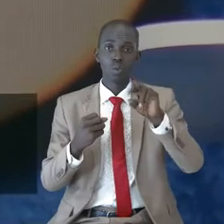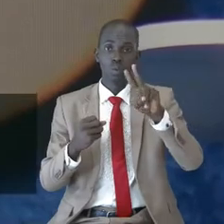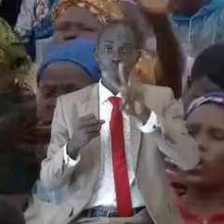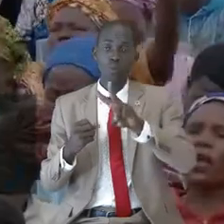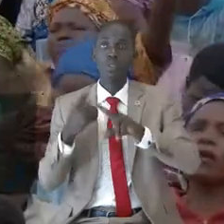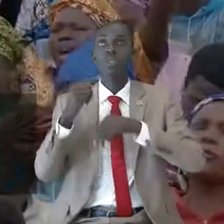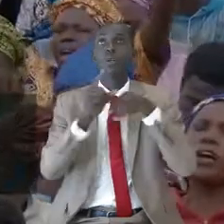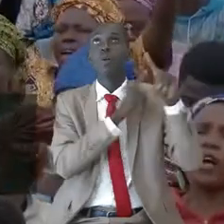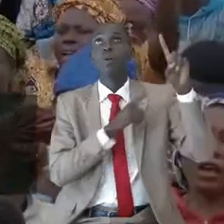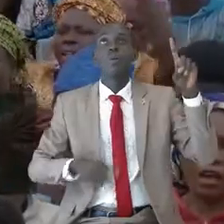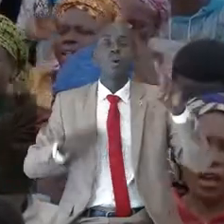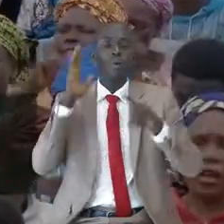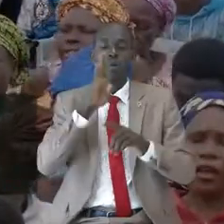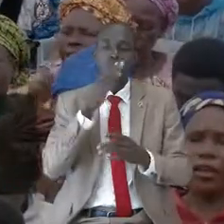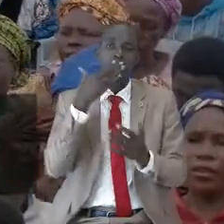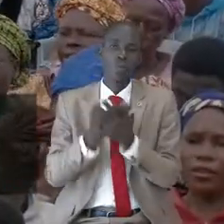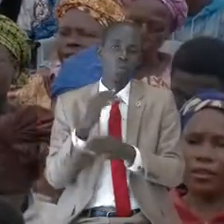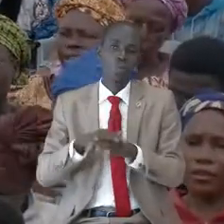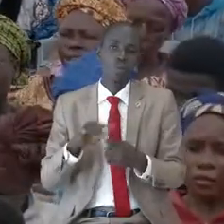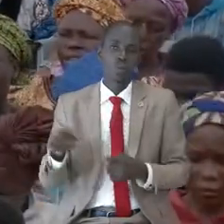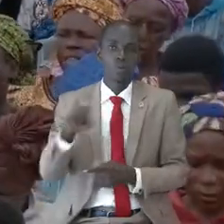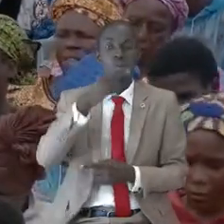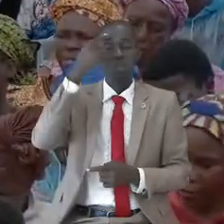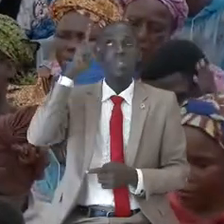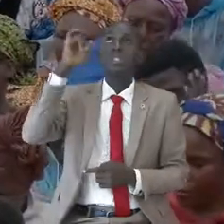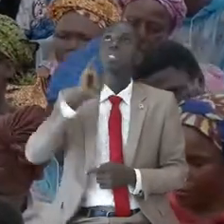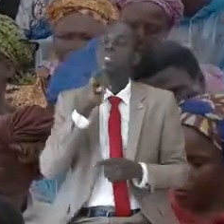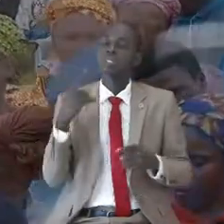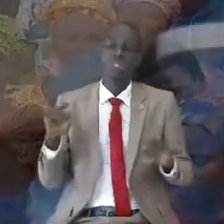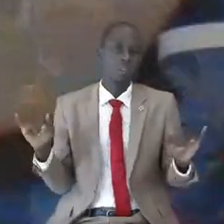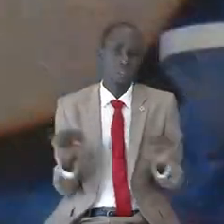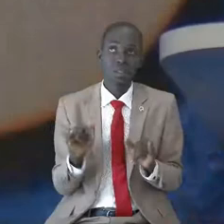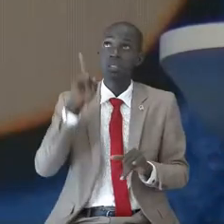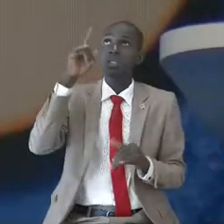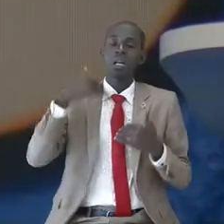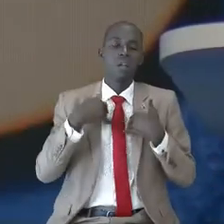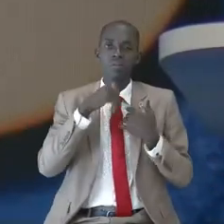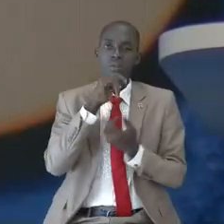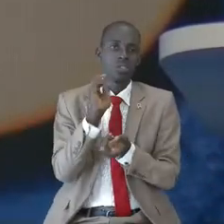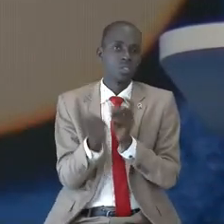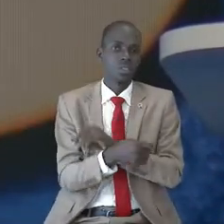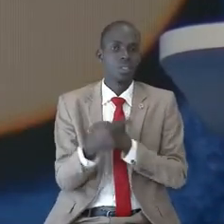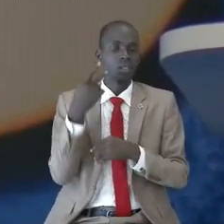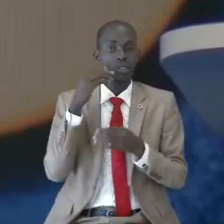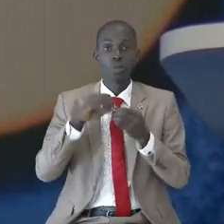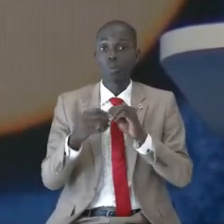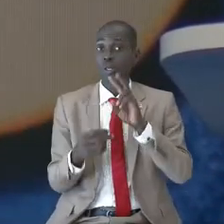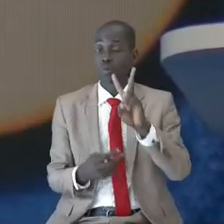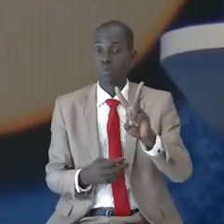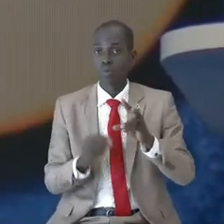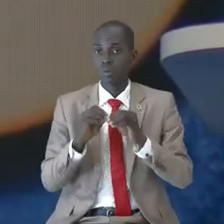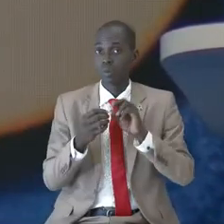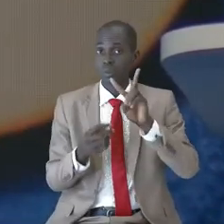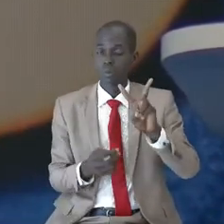you. Because he's still the same. He has not changed. Look at number two here. Number two